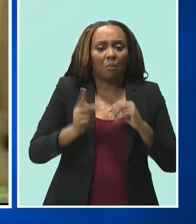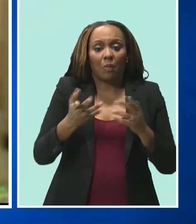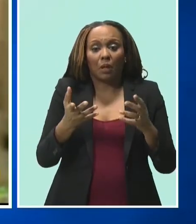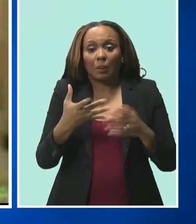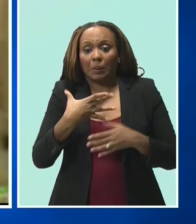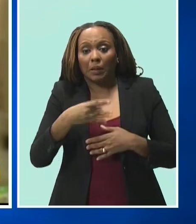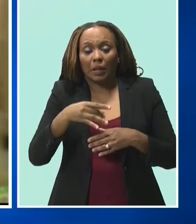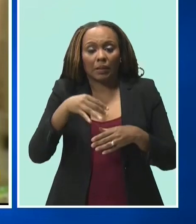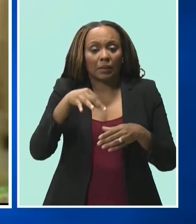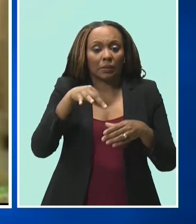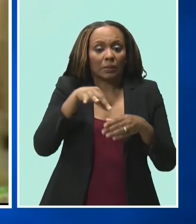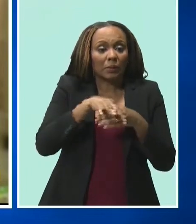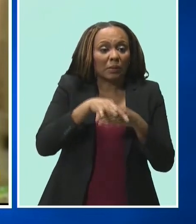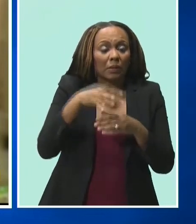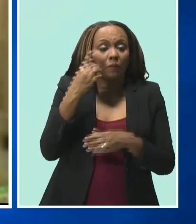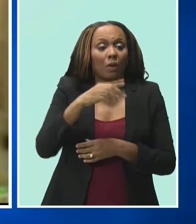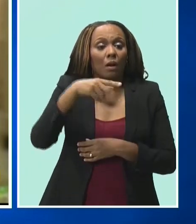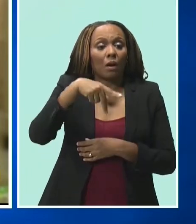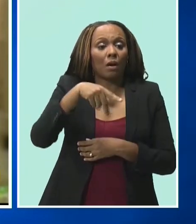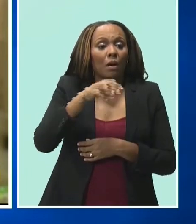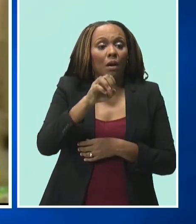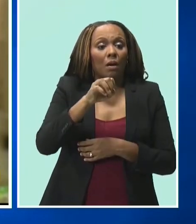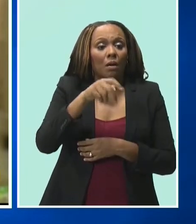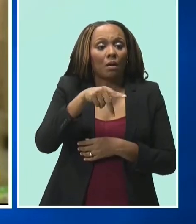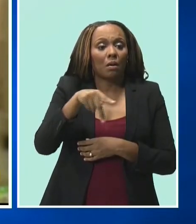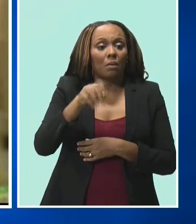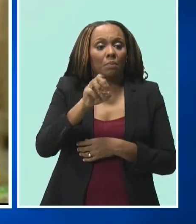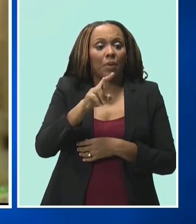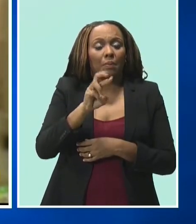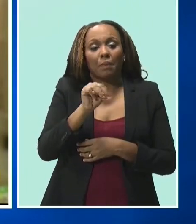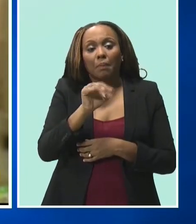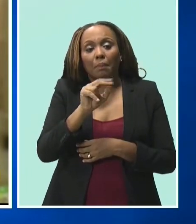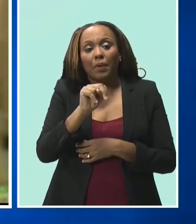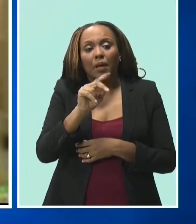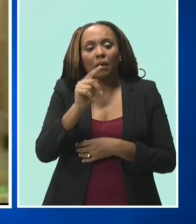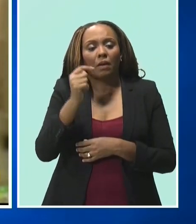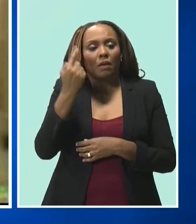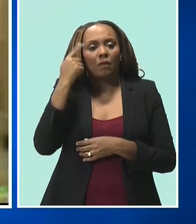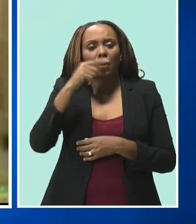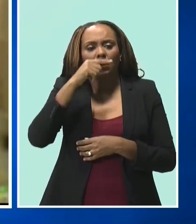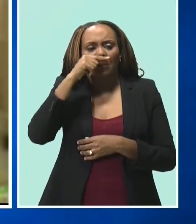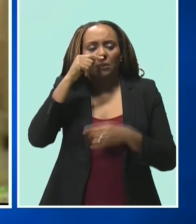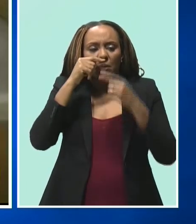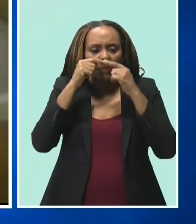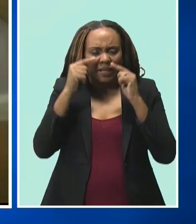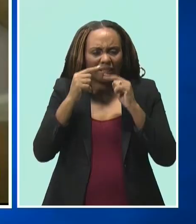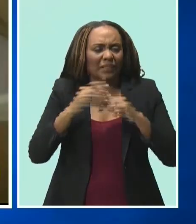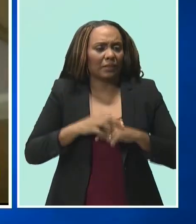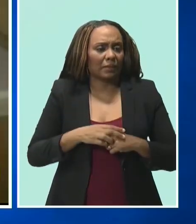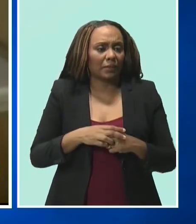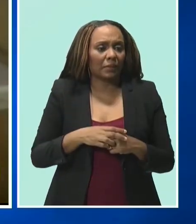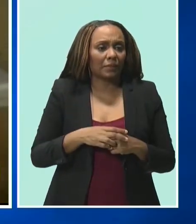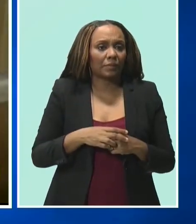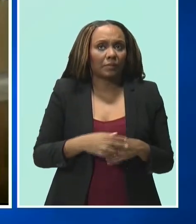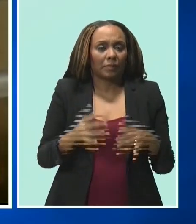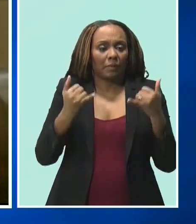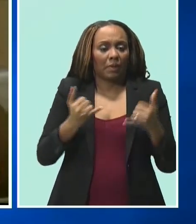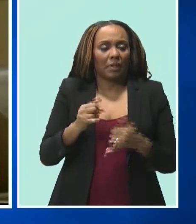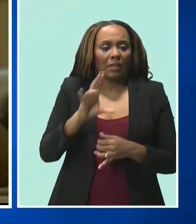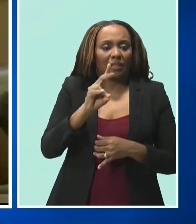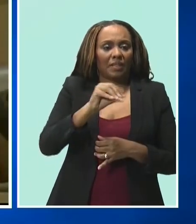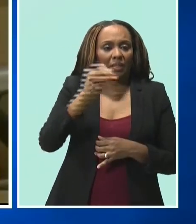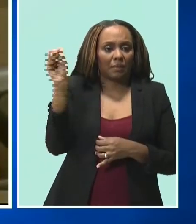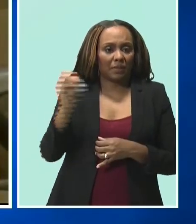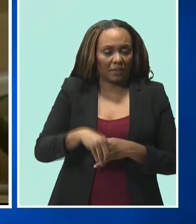clean up the sinuses, as Jamaicans would say. And persons are saying we need healthier products. Currently, about 70% of the